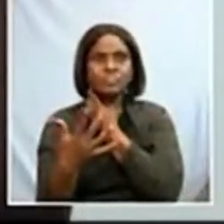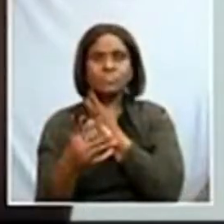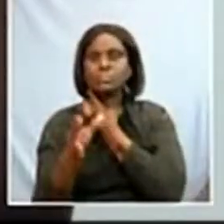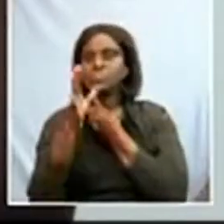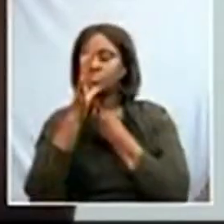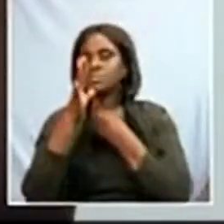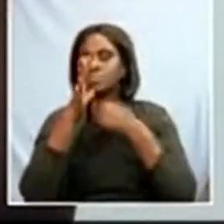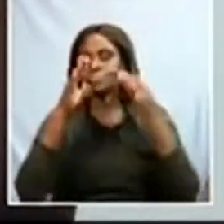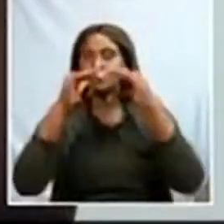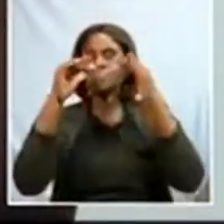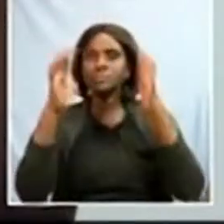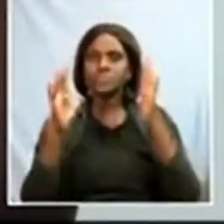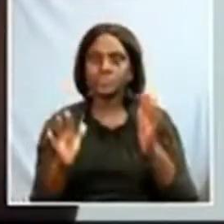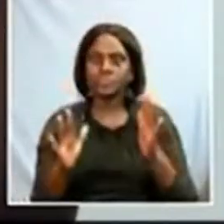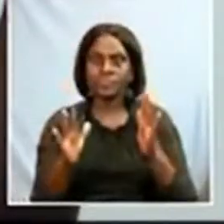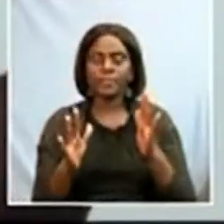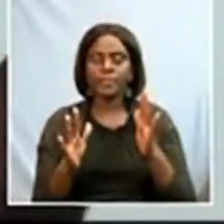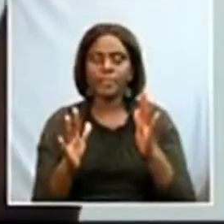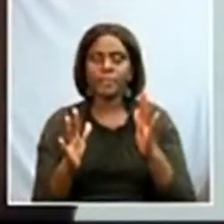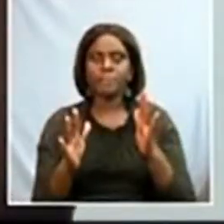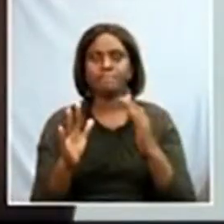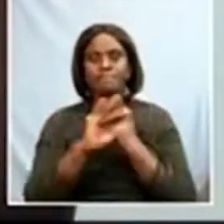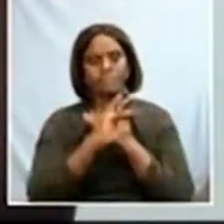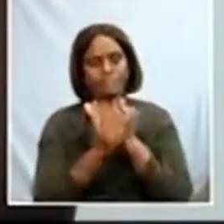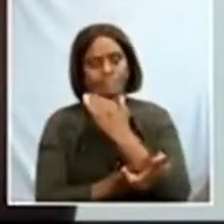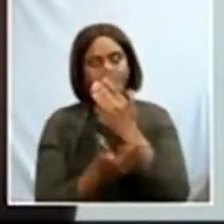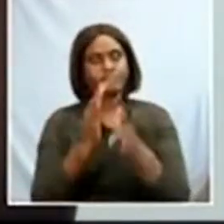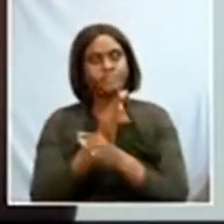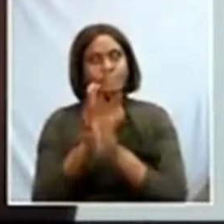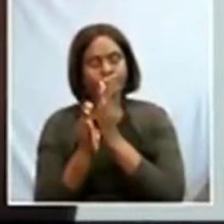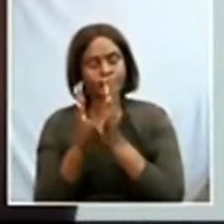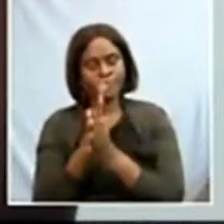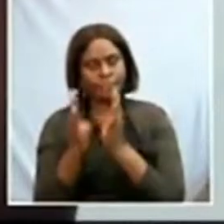mother's shelter, maternity annex,